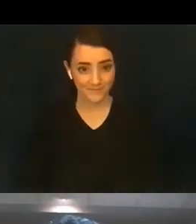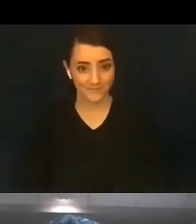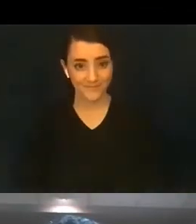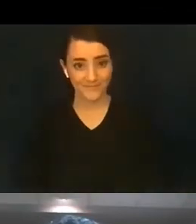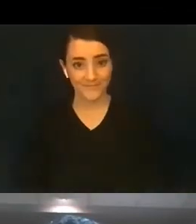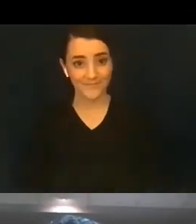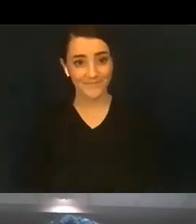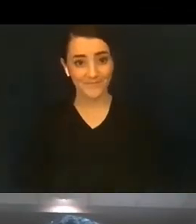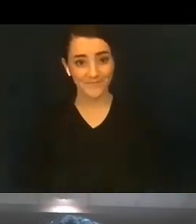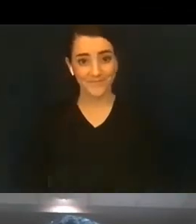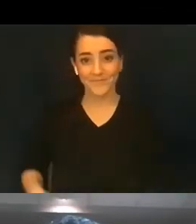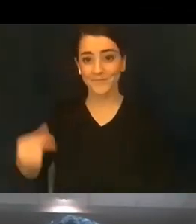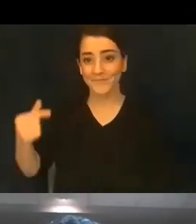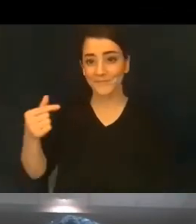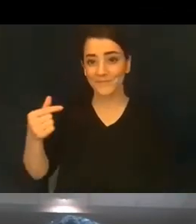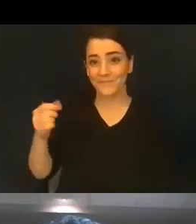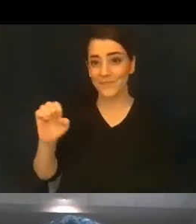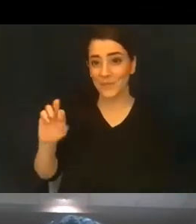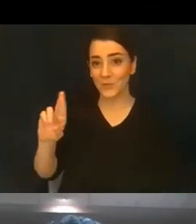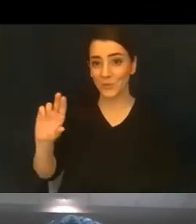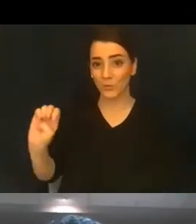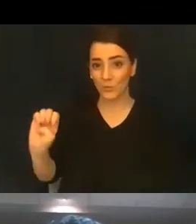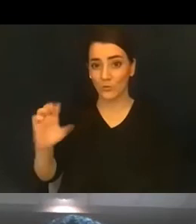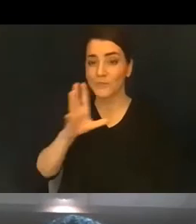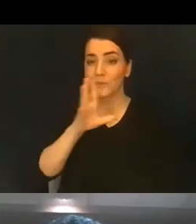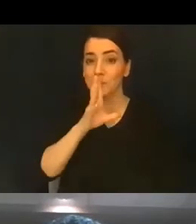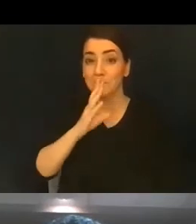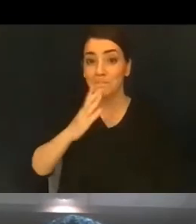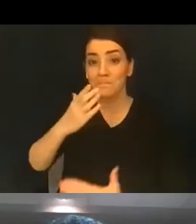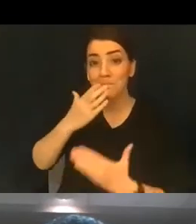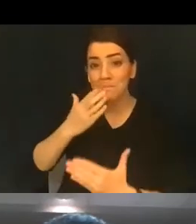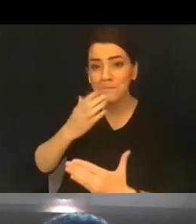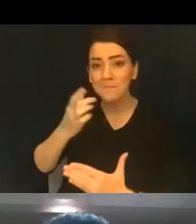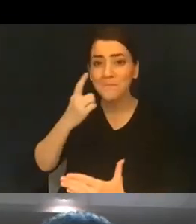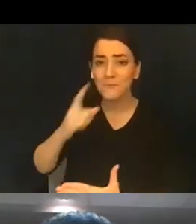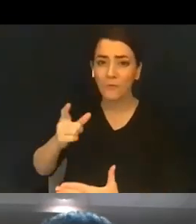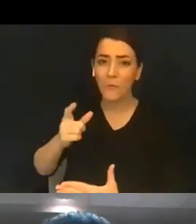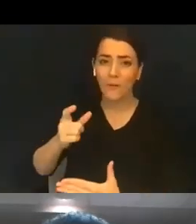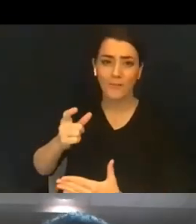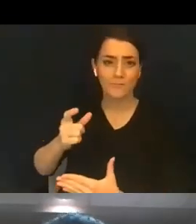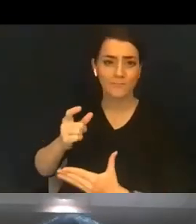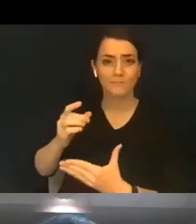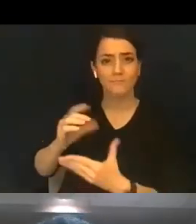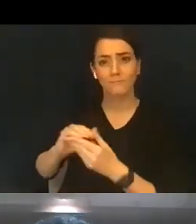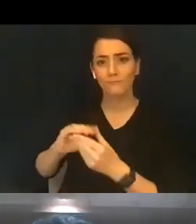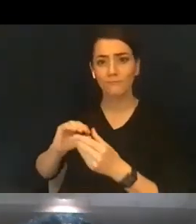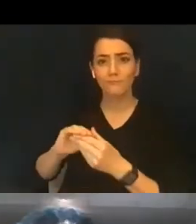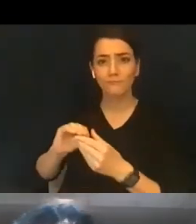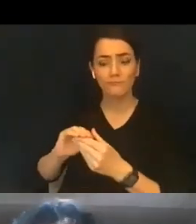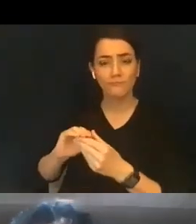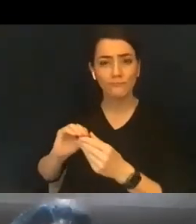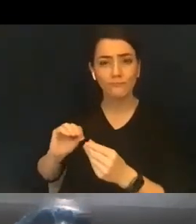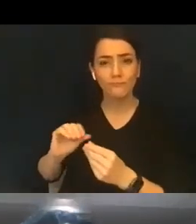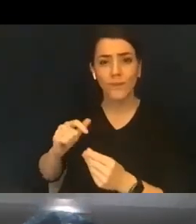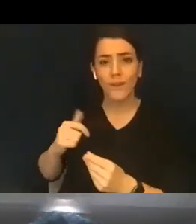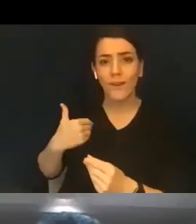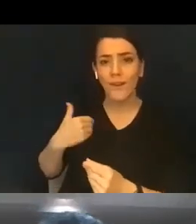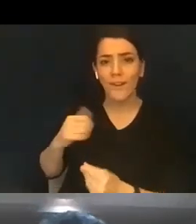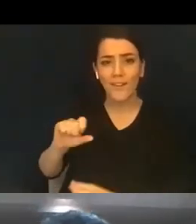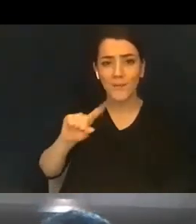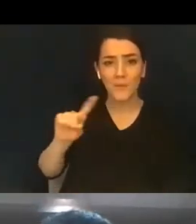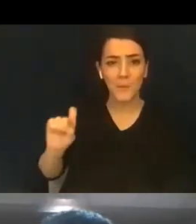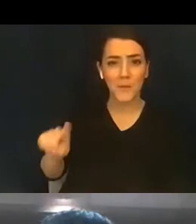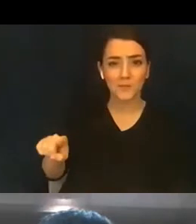Thank you for sharing that. I wonder if I could jump into the question that it was on the tip of my tongue before, but